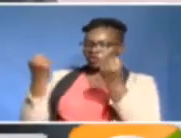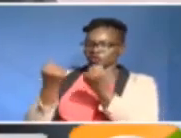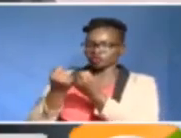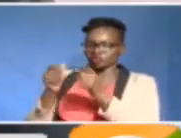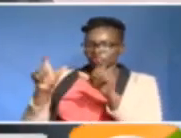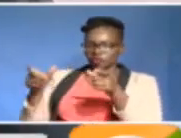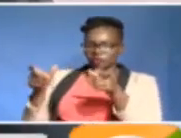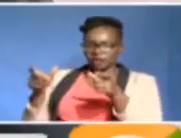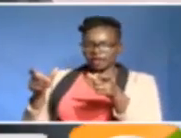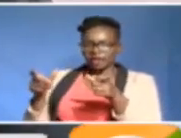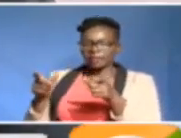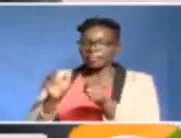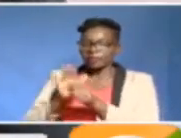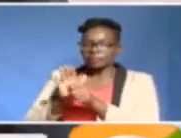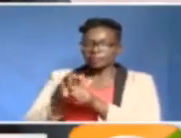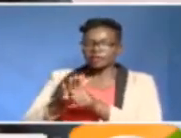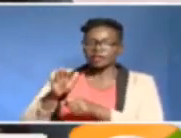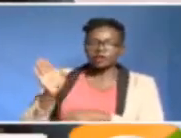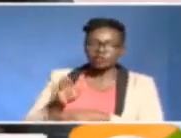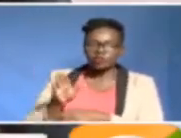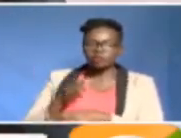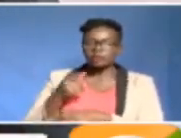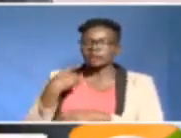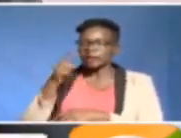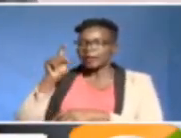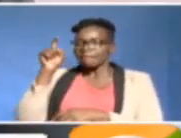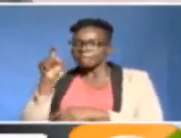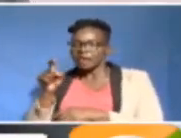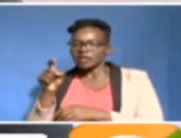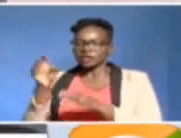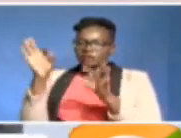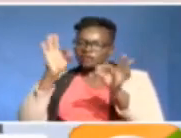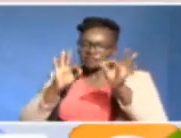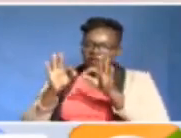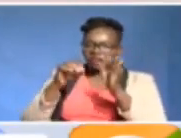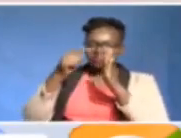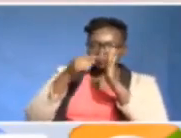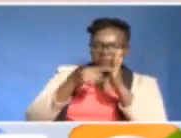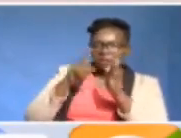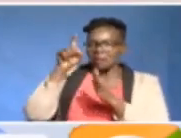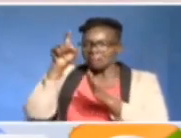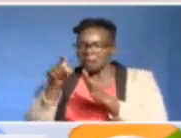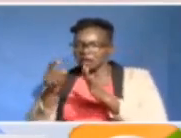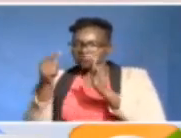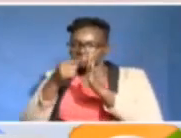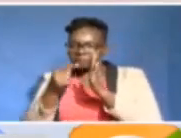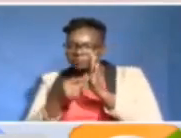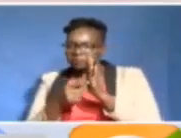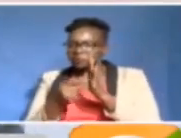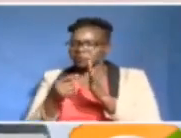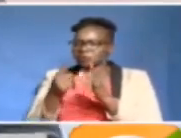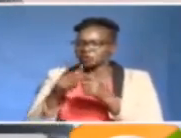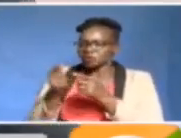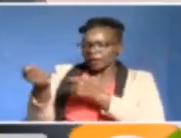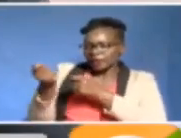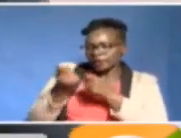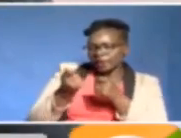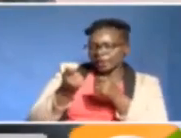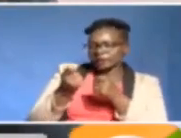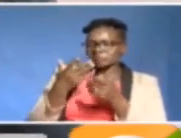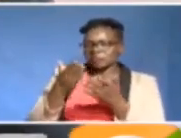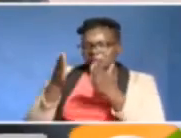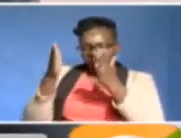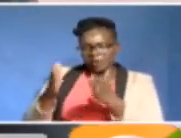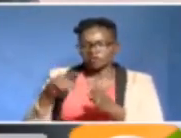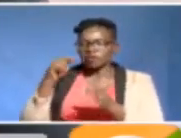women are told you have to look a certain way to attract certain attention from a certain someone who can give you a